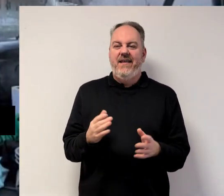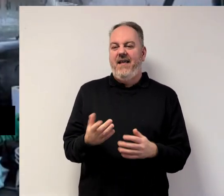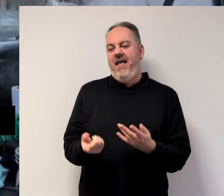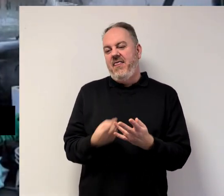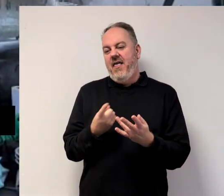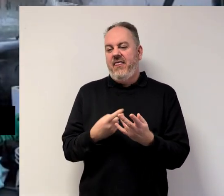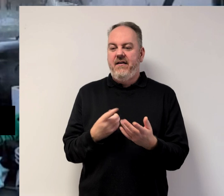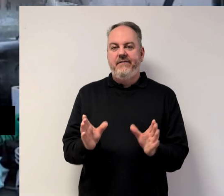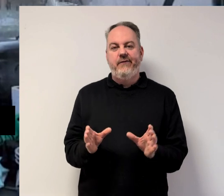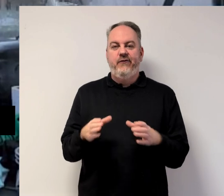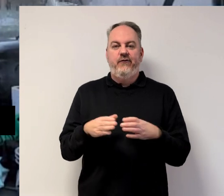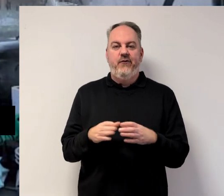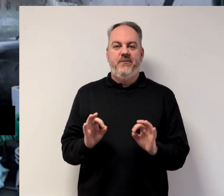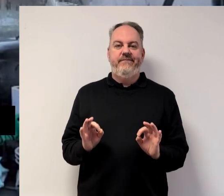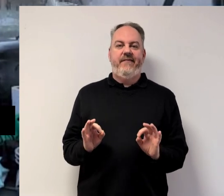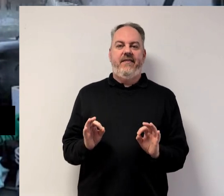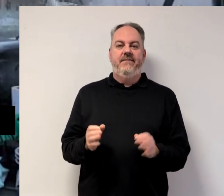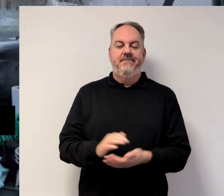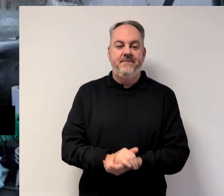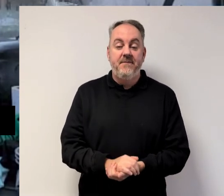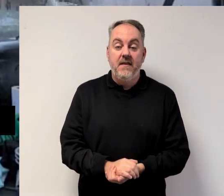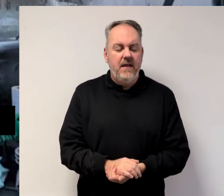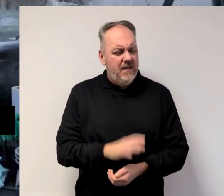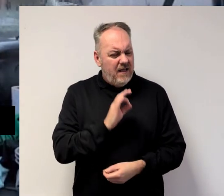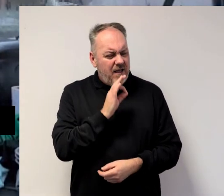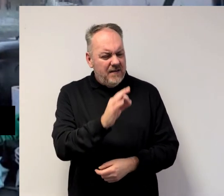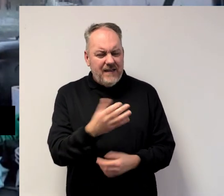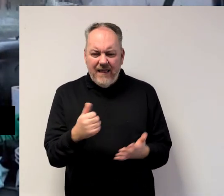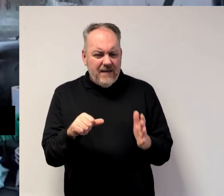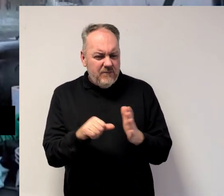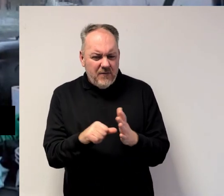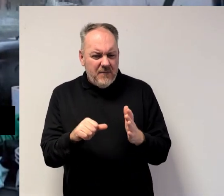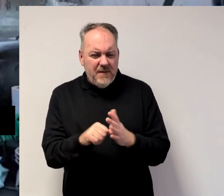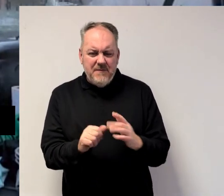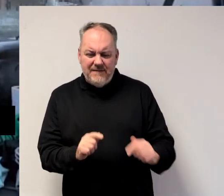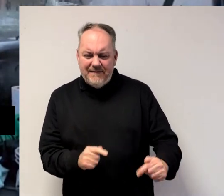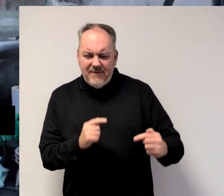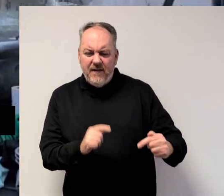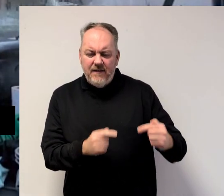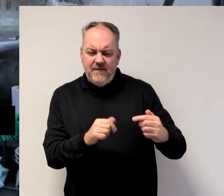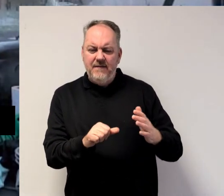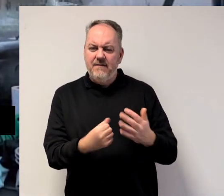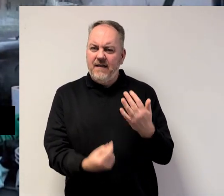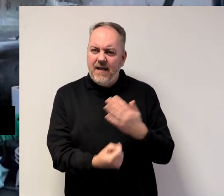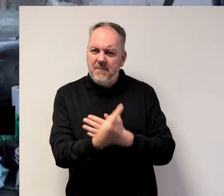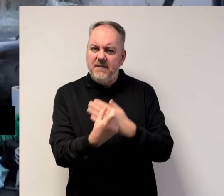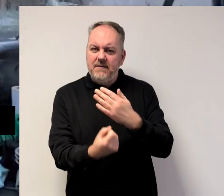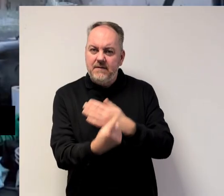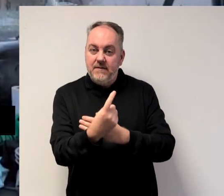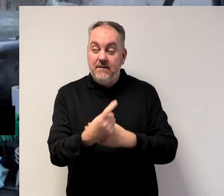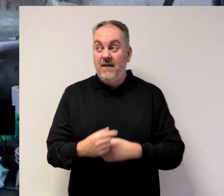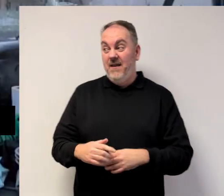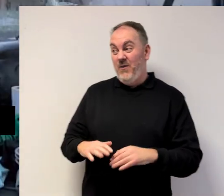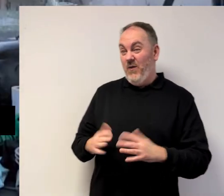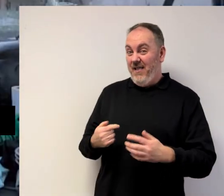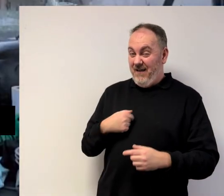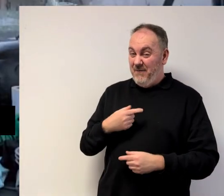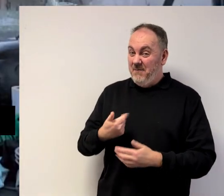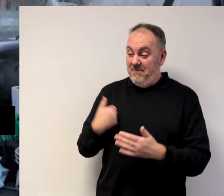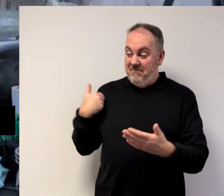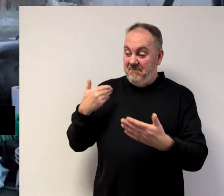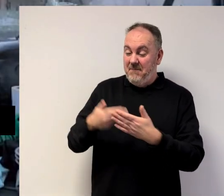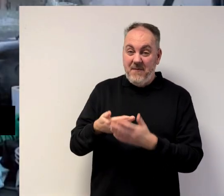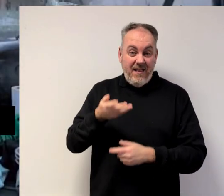Any challenges you've found? I've been awful lucky here because the garden